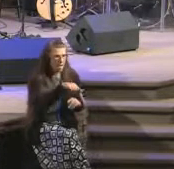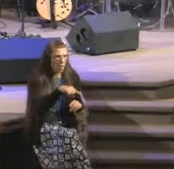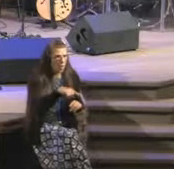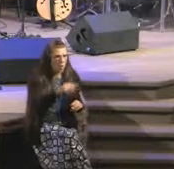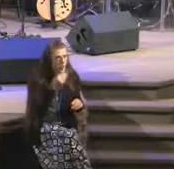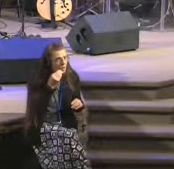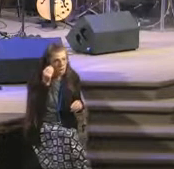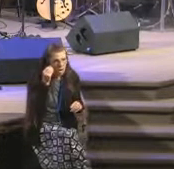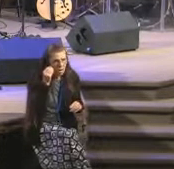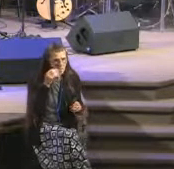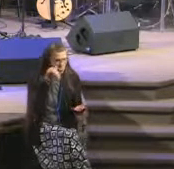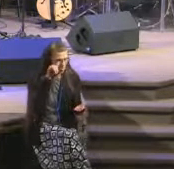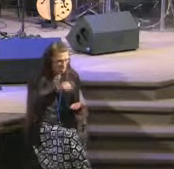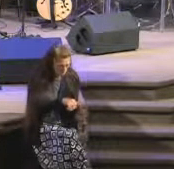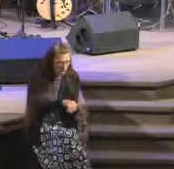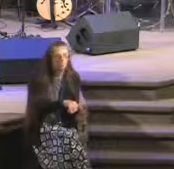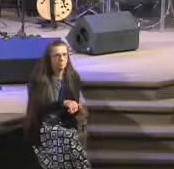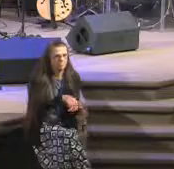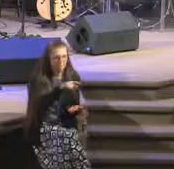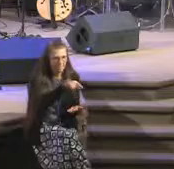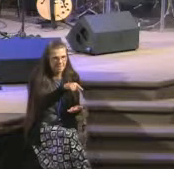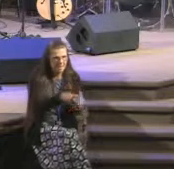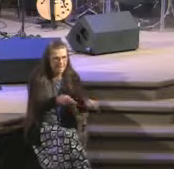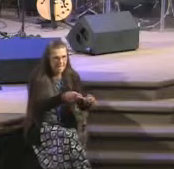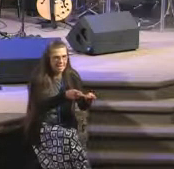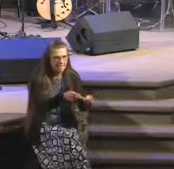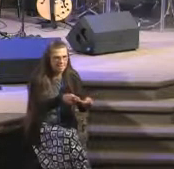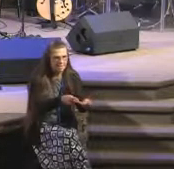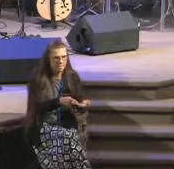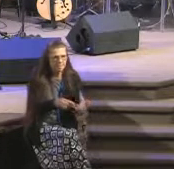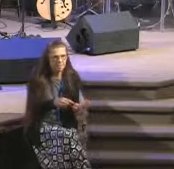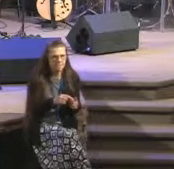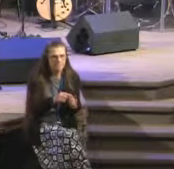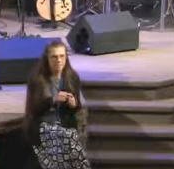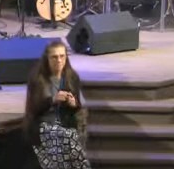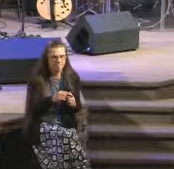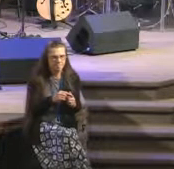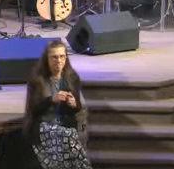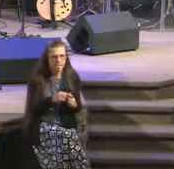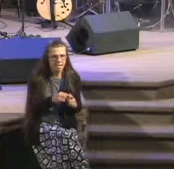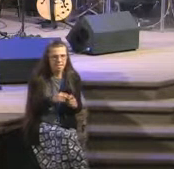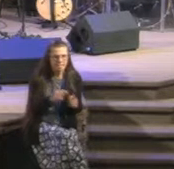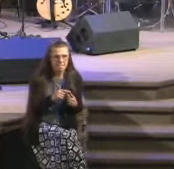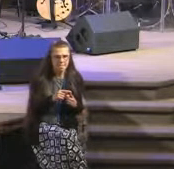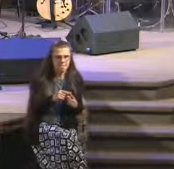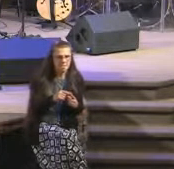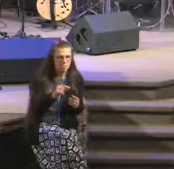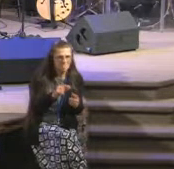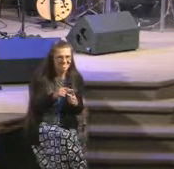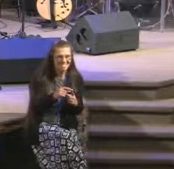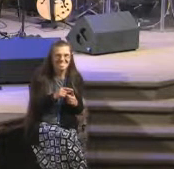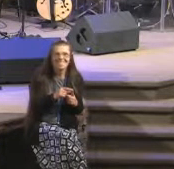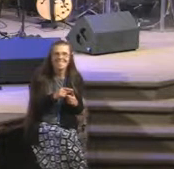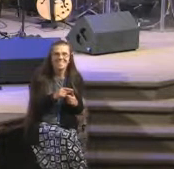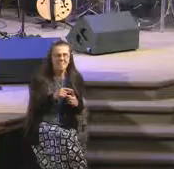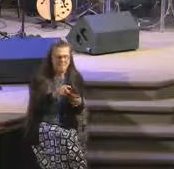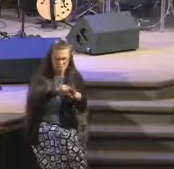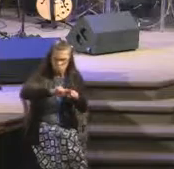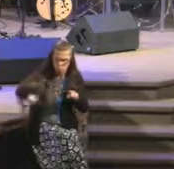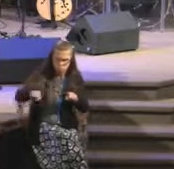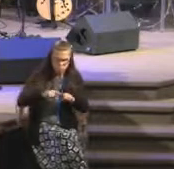in a foreign land. And the main course of his ministry that he would spend his life doing is to a banished